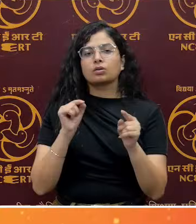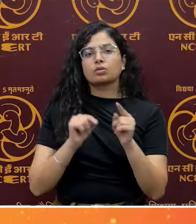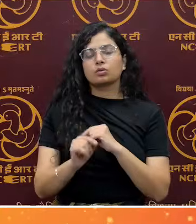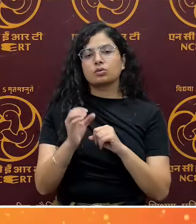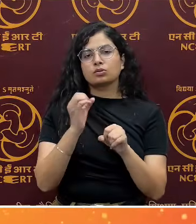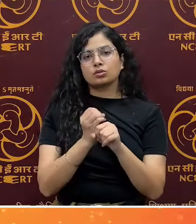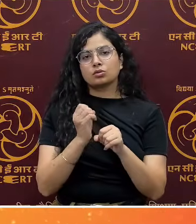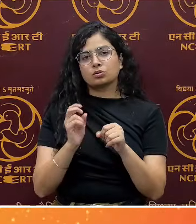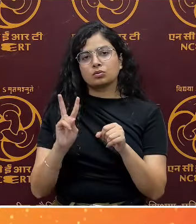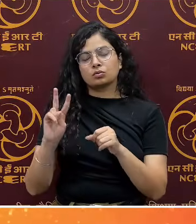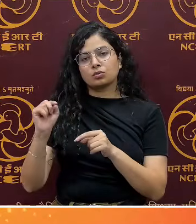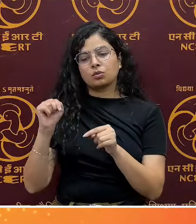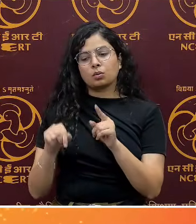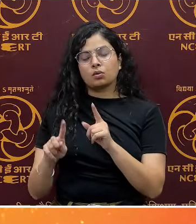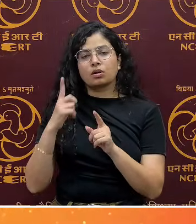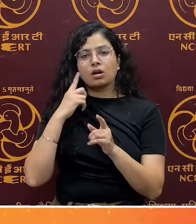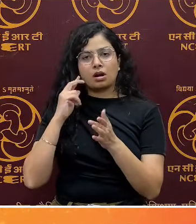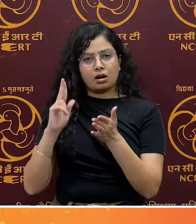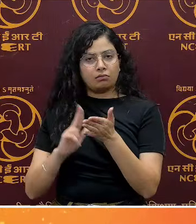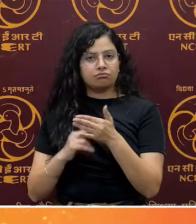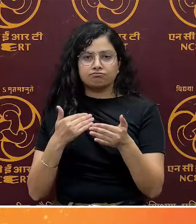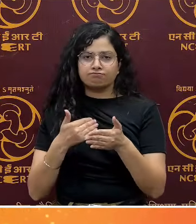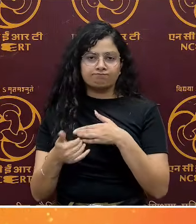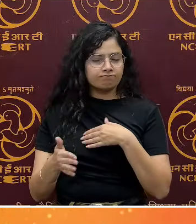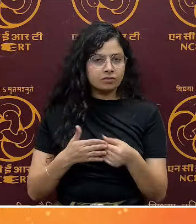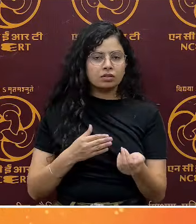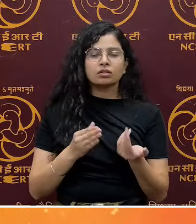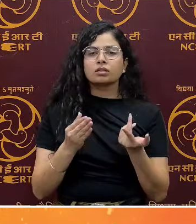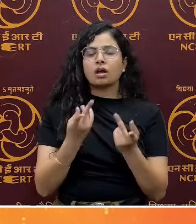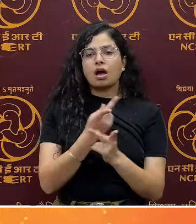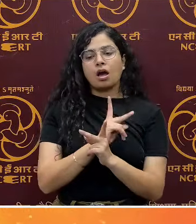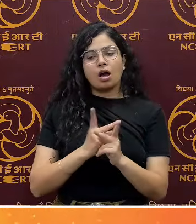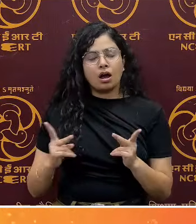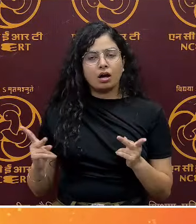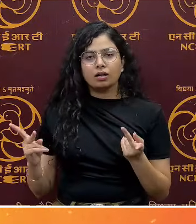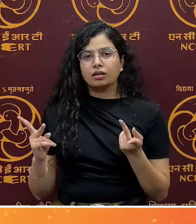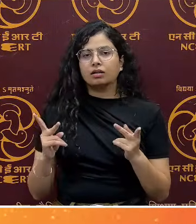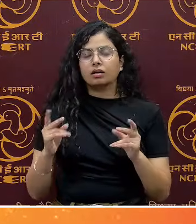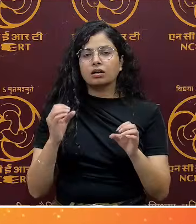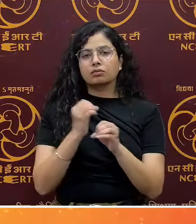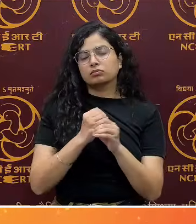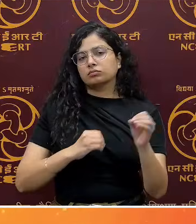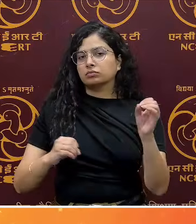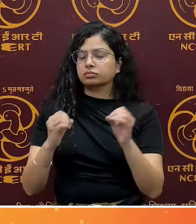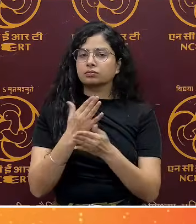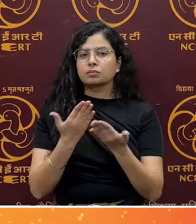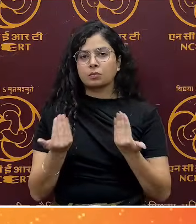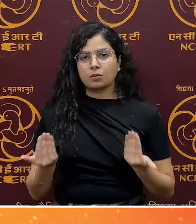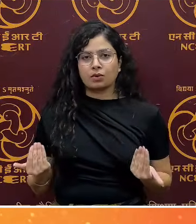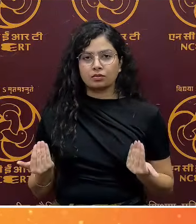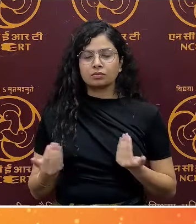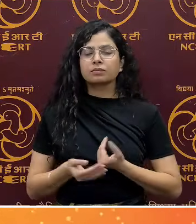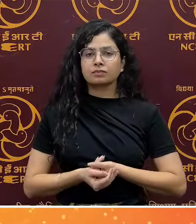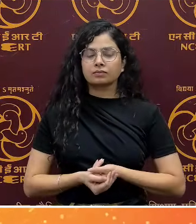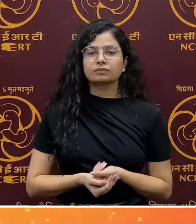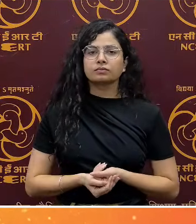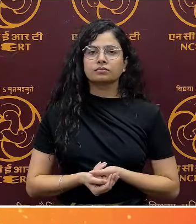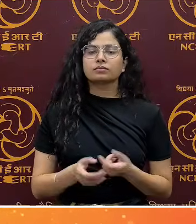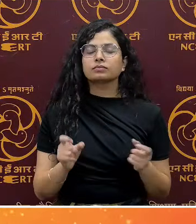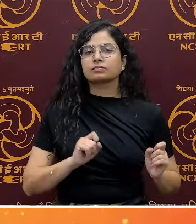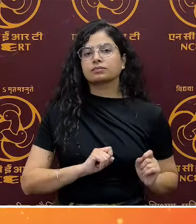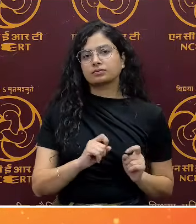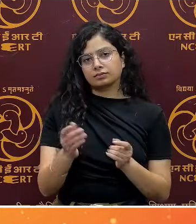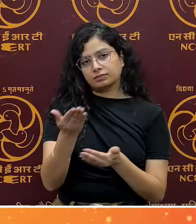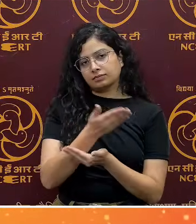In your any browser, students can do it, and they will land into this Diksha portal. Here they